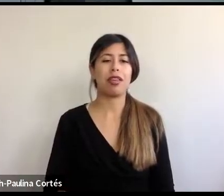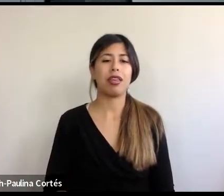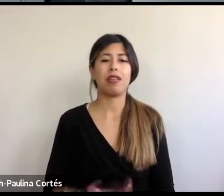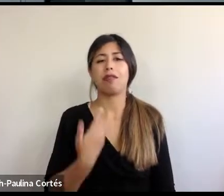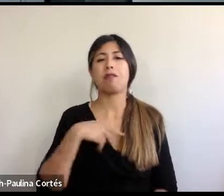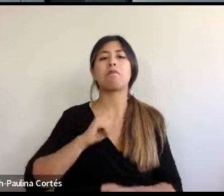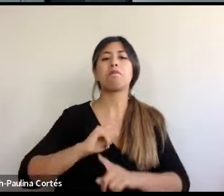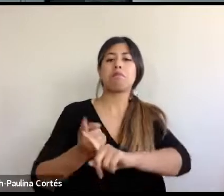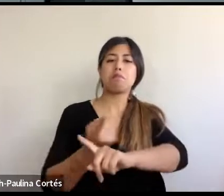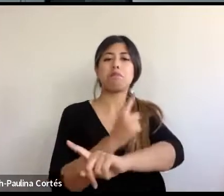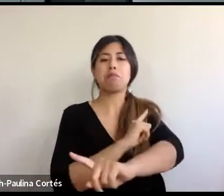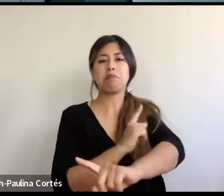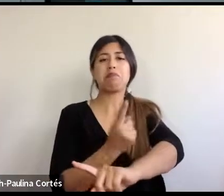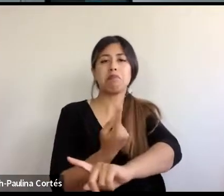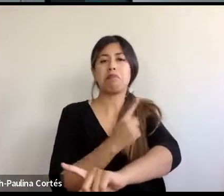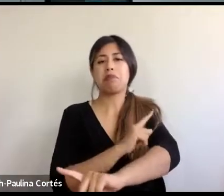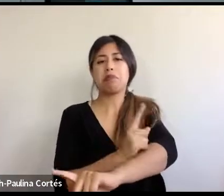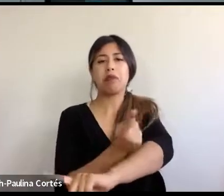city has its own